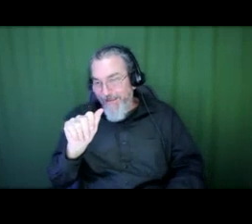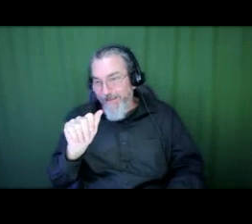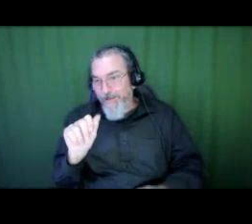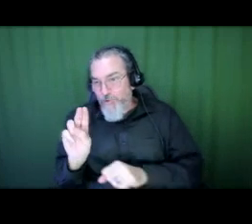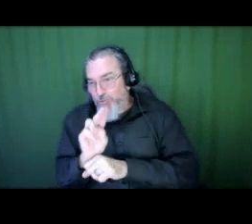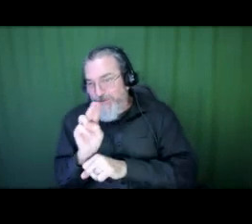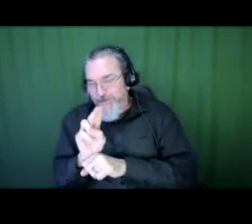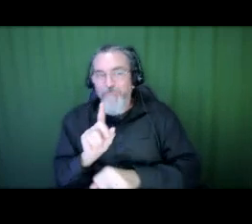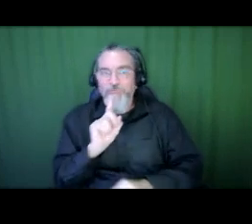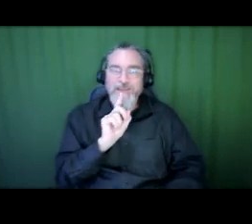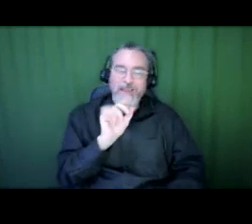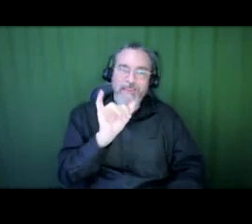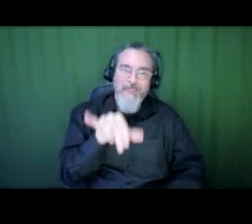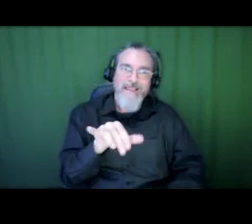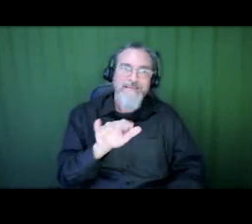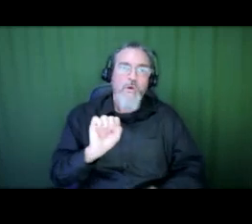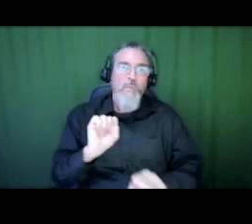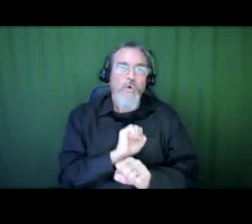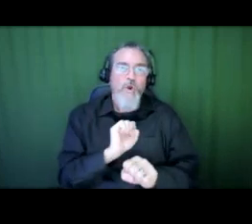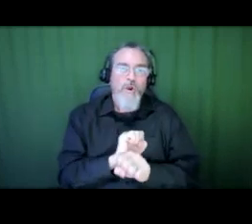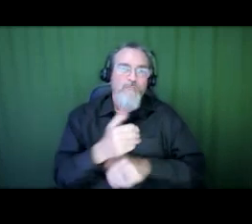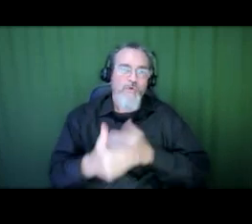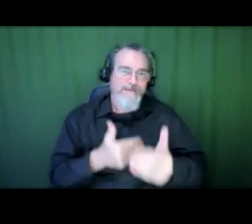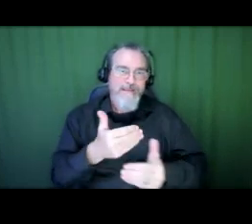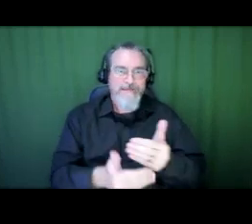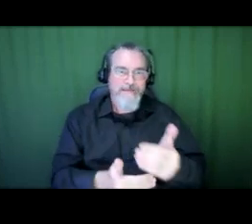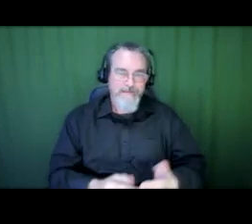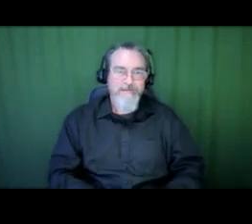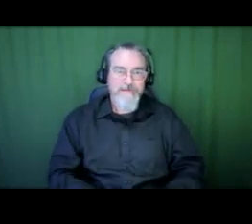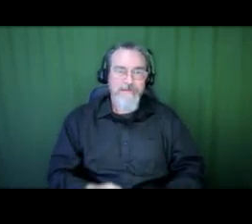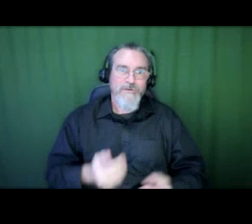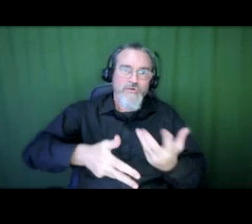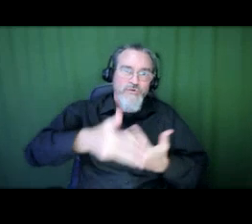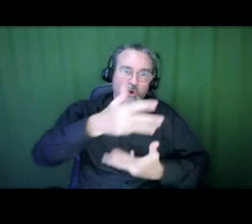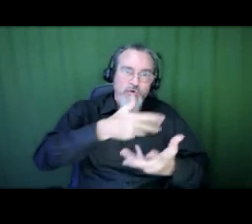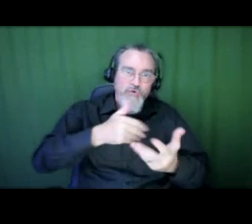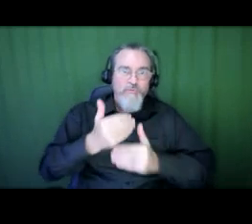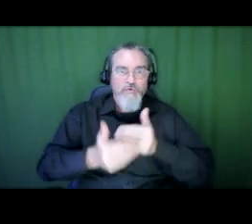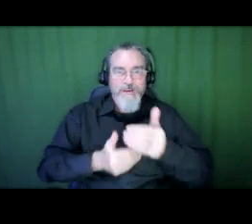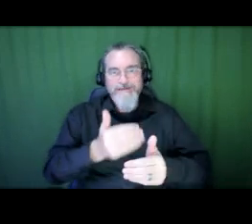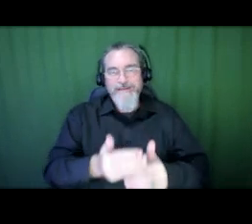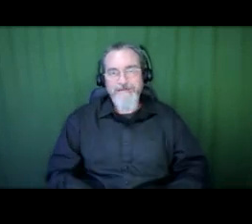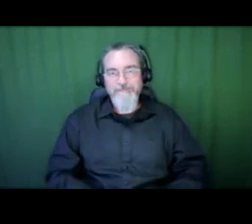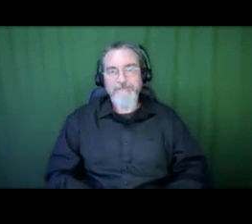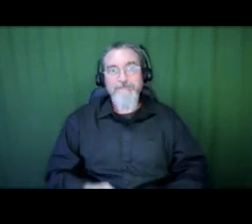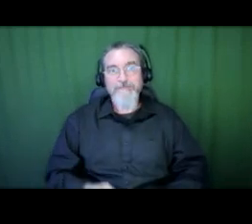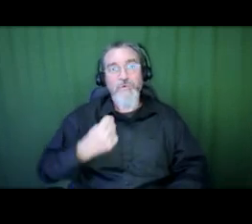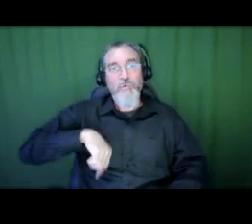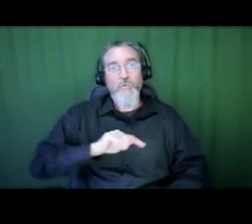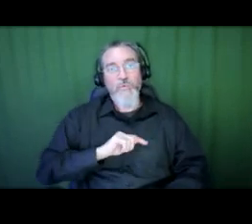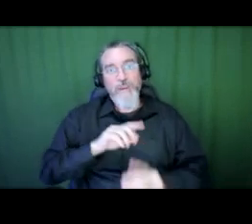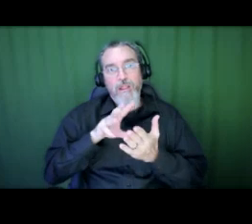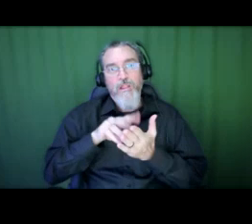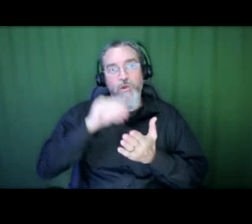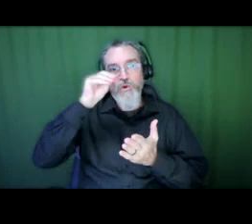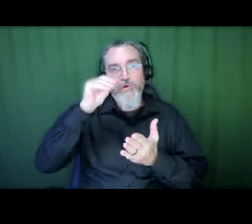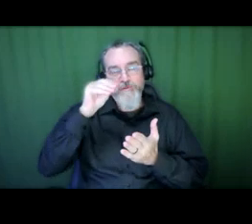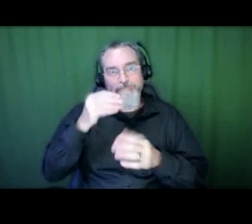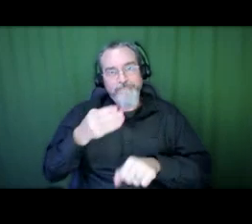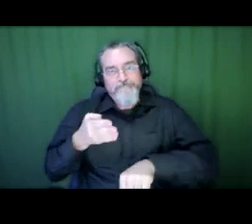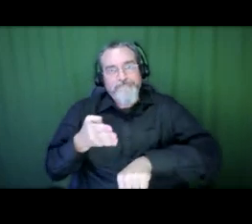you have, a social process you have. And so we learn to do that better